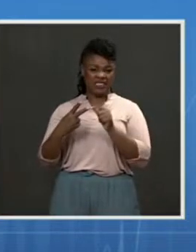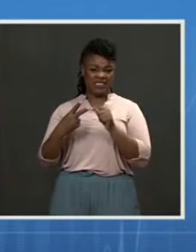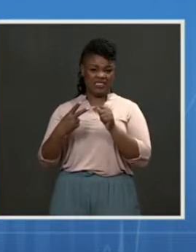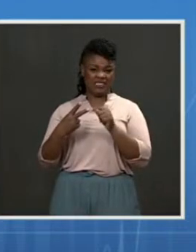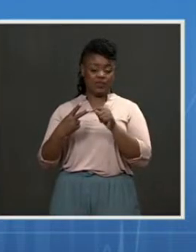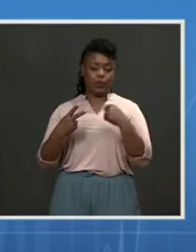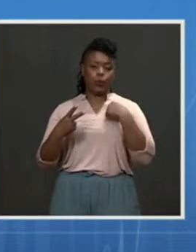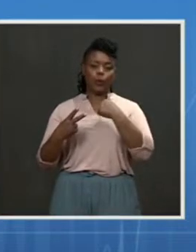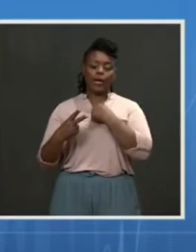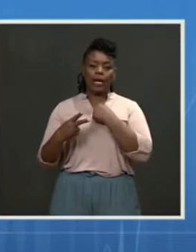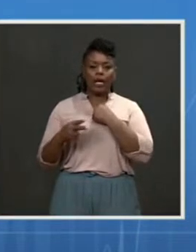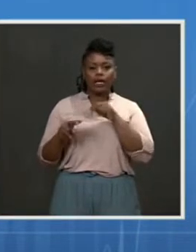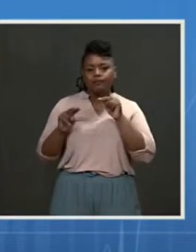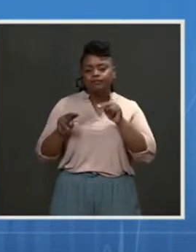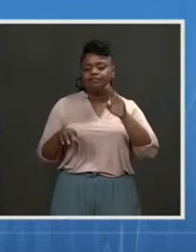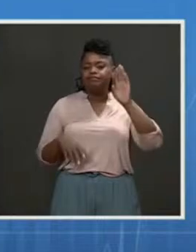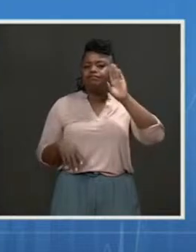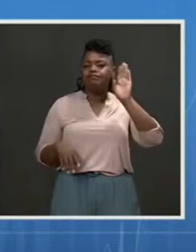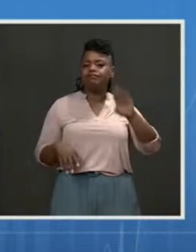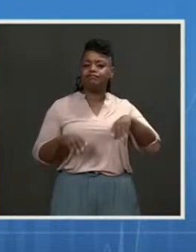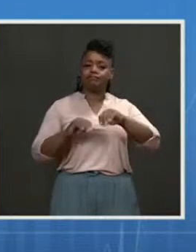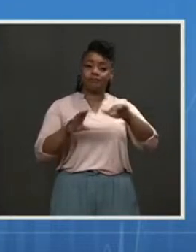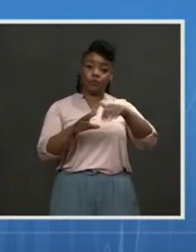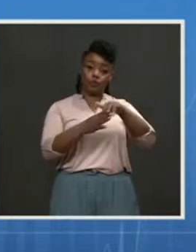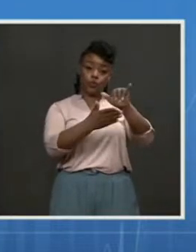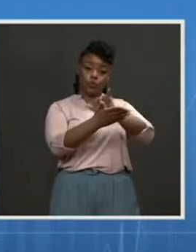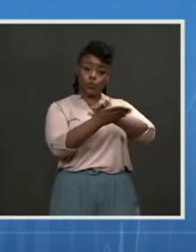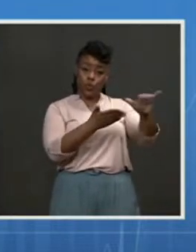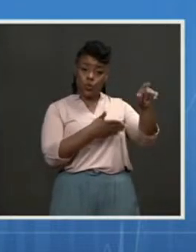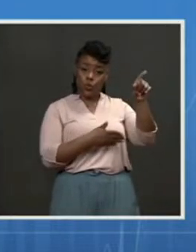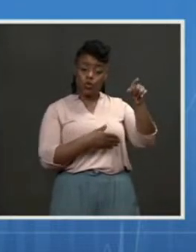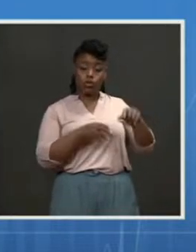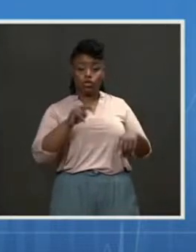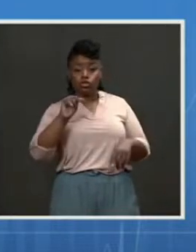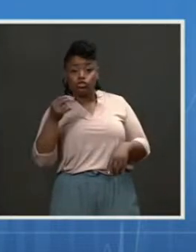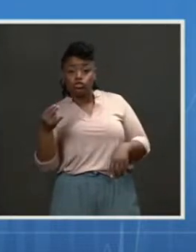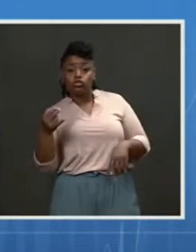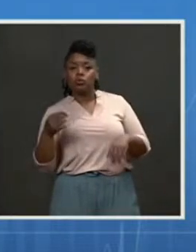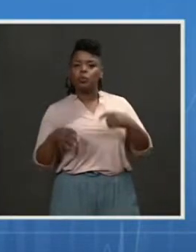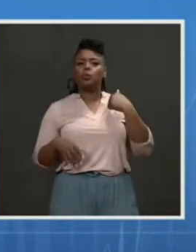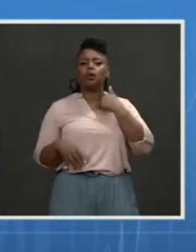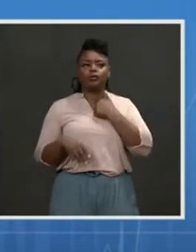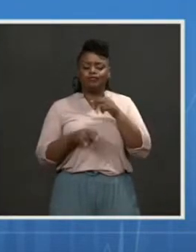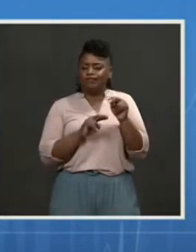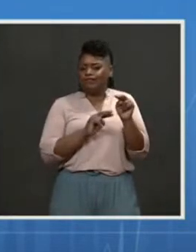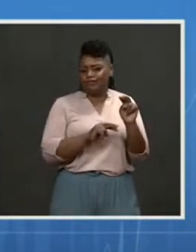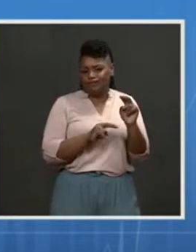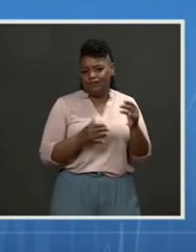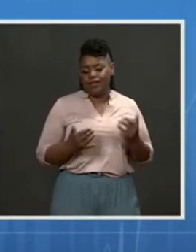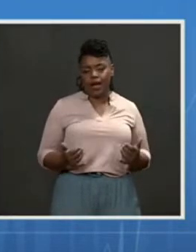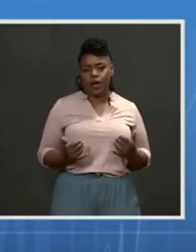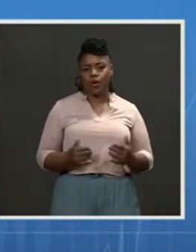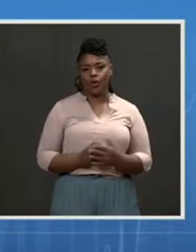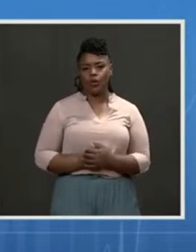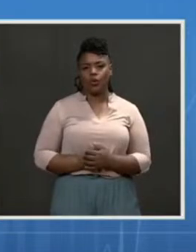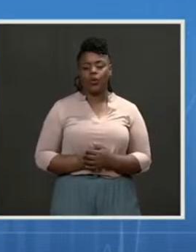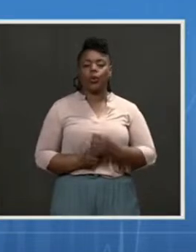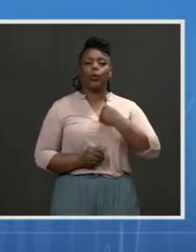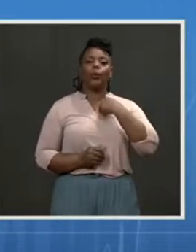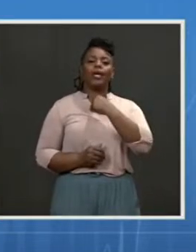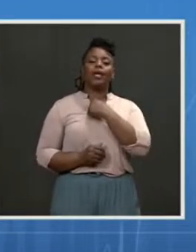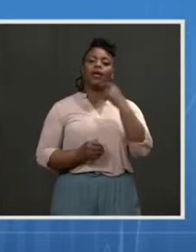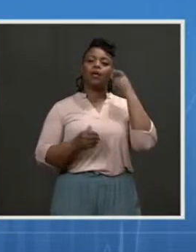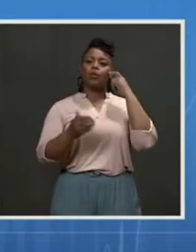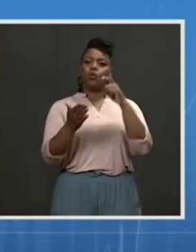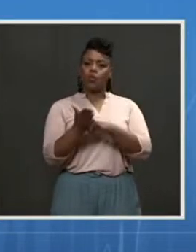york as well as in new jersey um we're following the the frequency of it and early data does suggest an increased transmissibility of